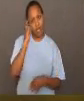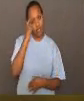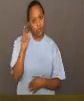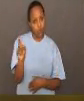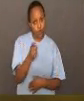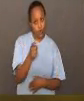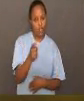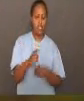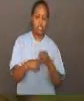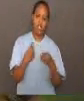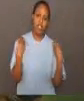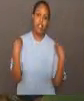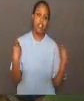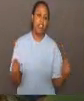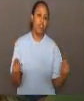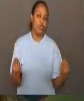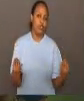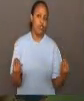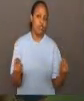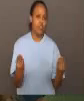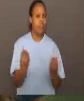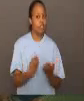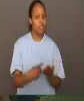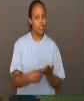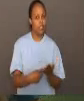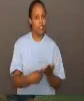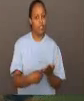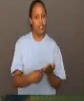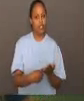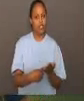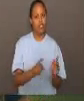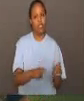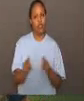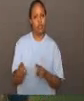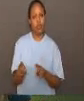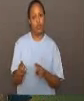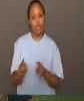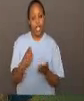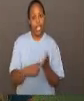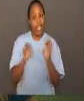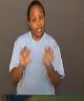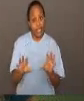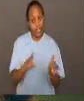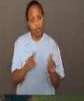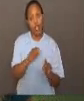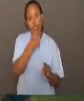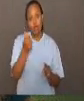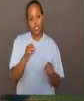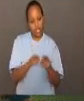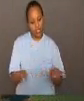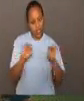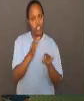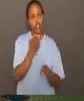about their safety, then it is difficult for them to focus on other important